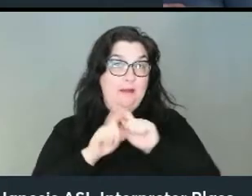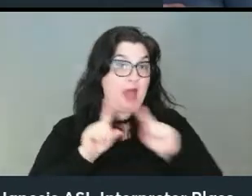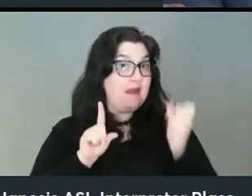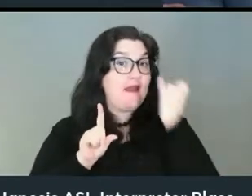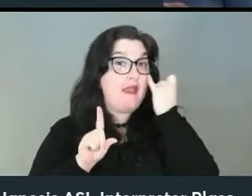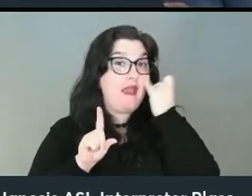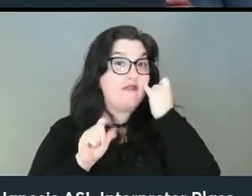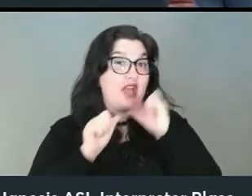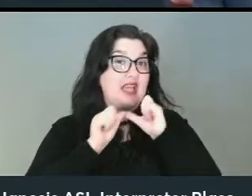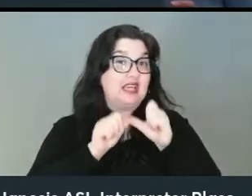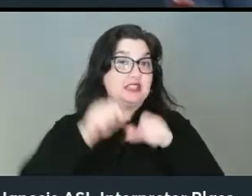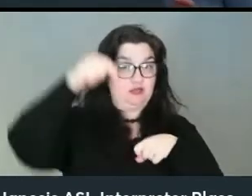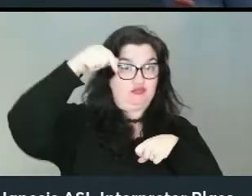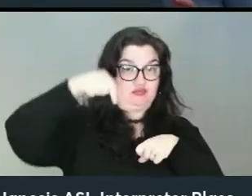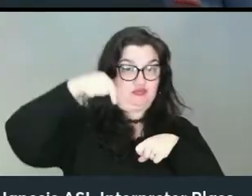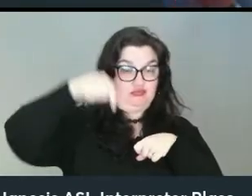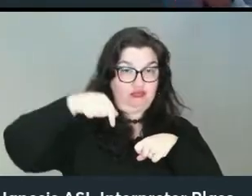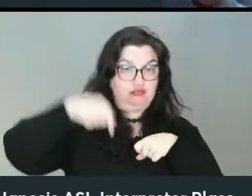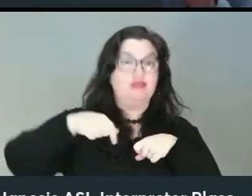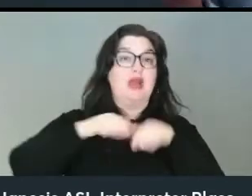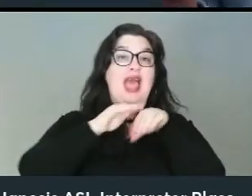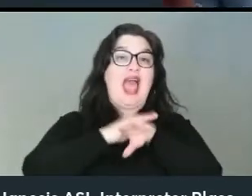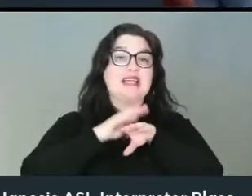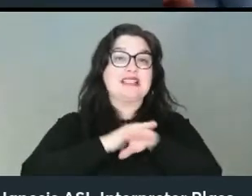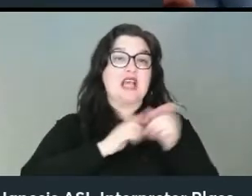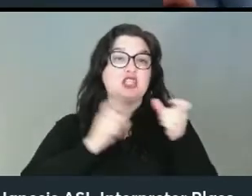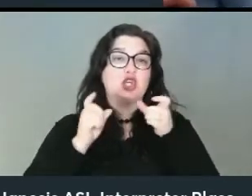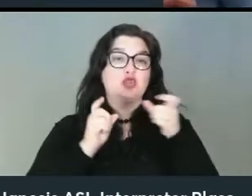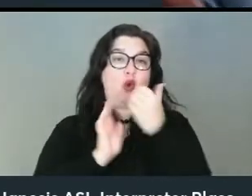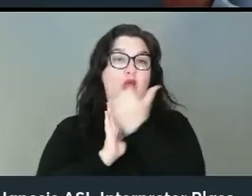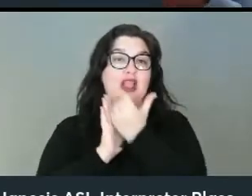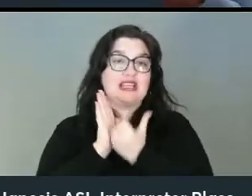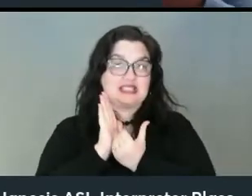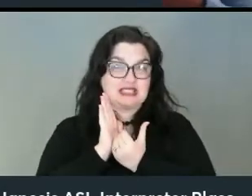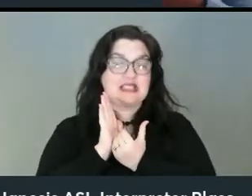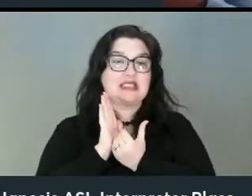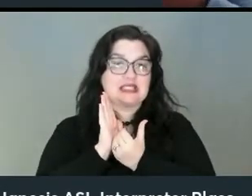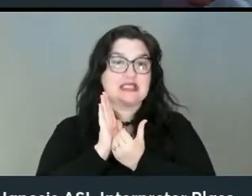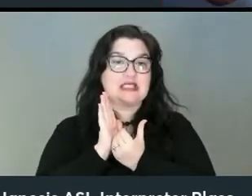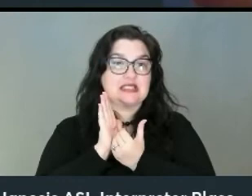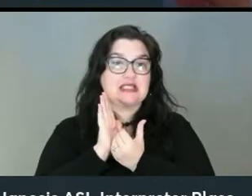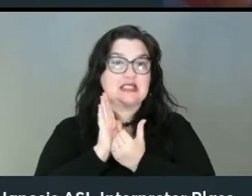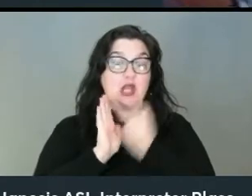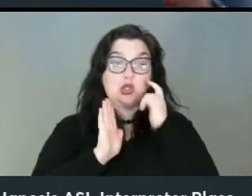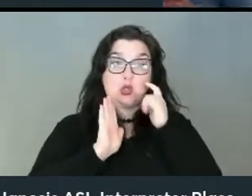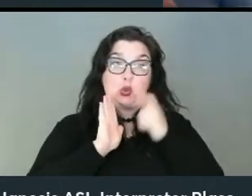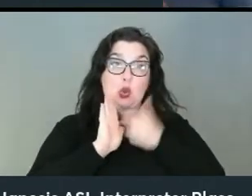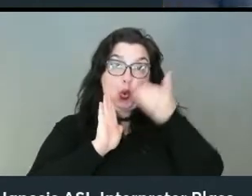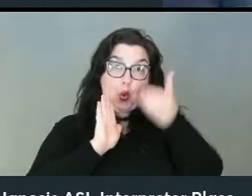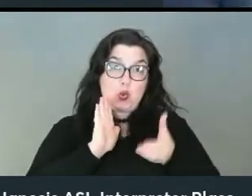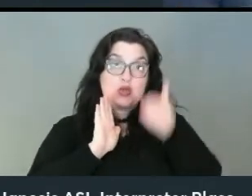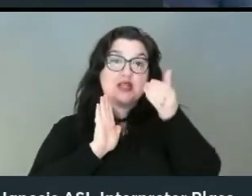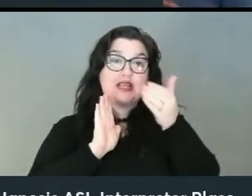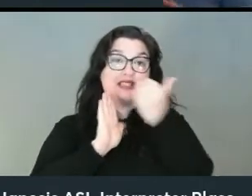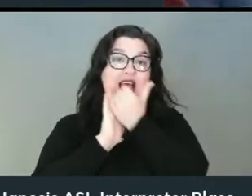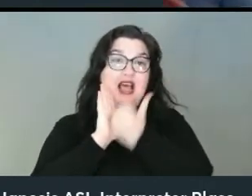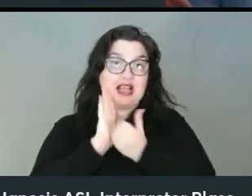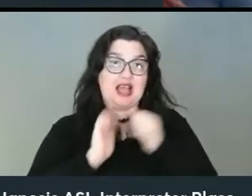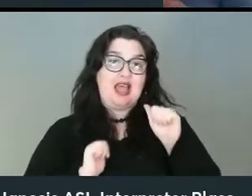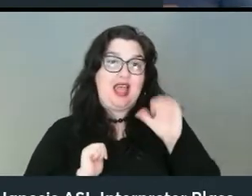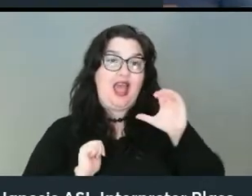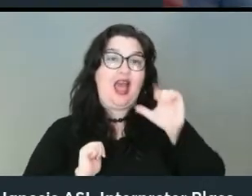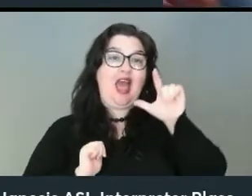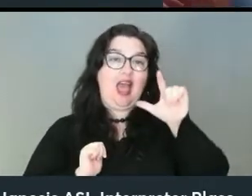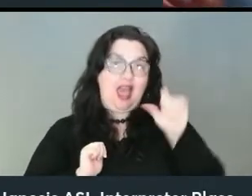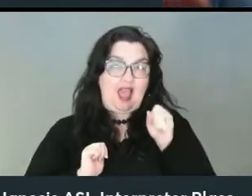I go down to the access control list, and you'll notice here, and this is a list of these ACL forms of permission. You'll notice there